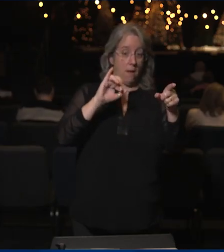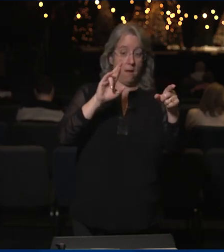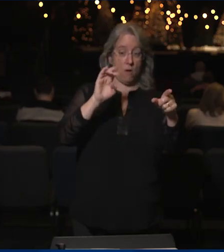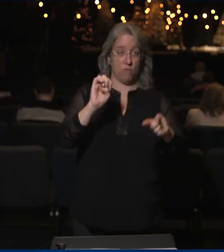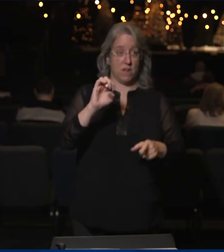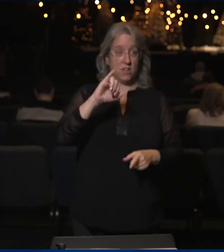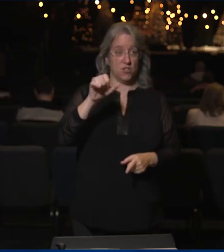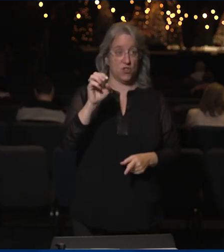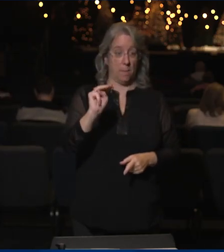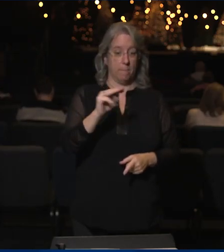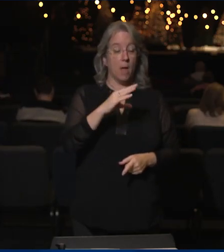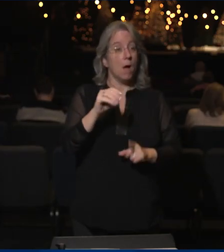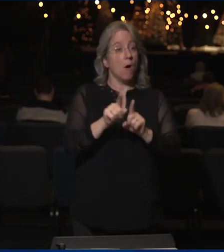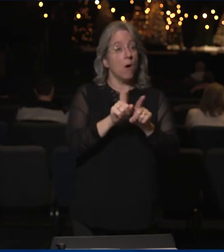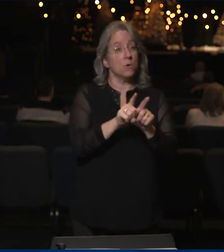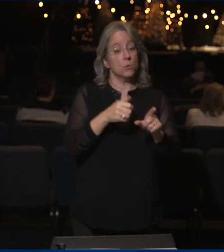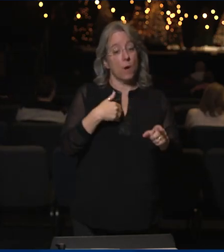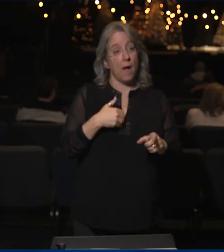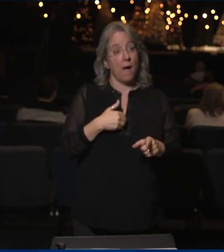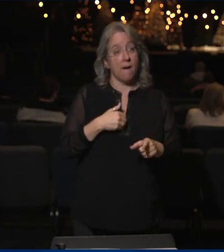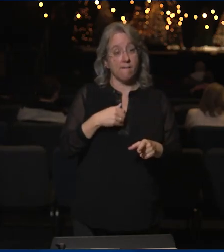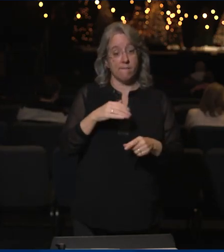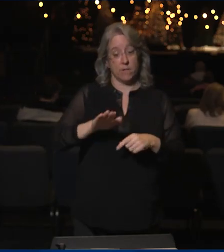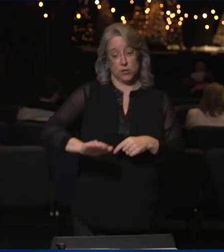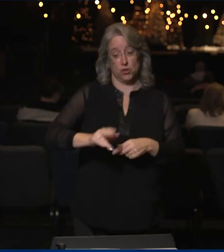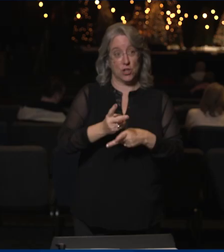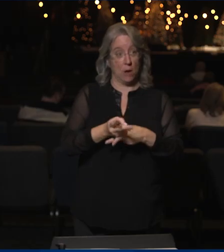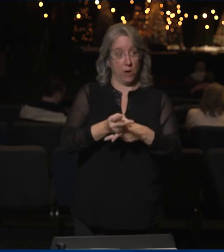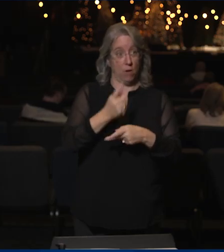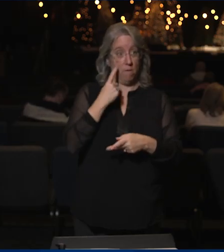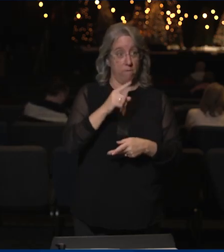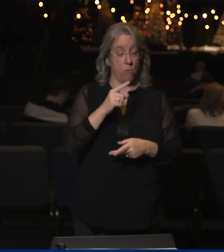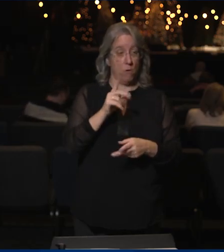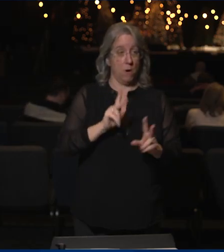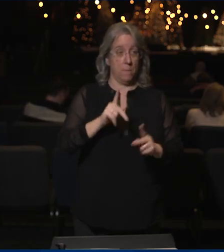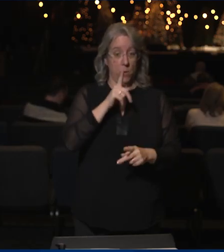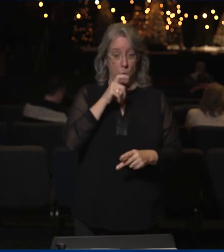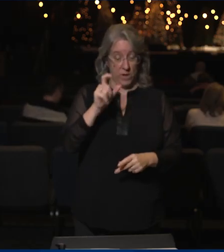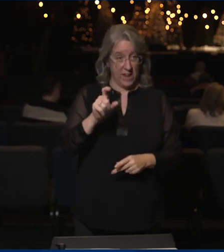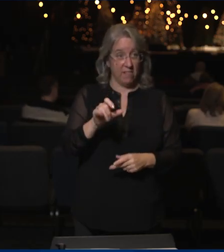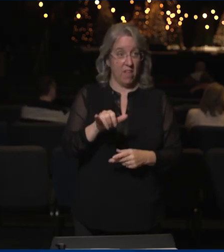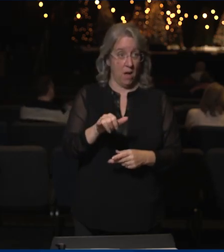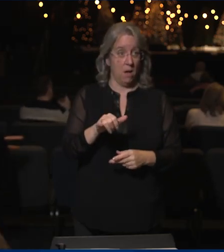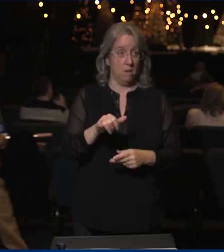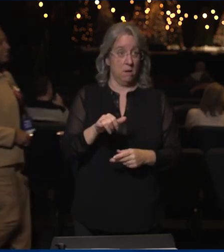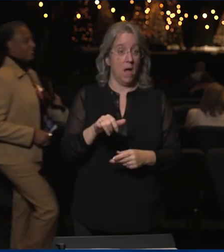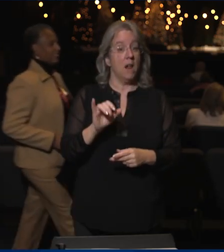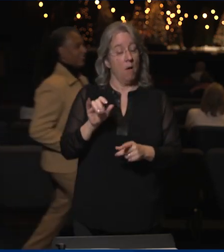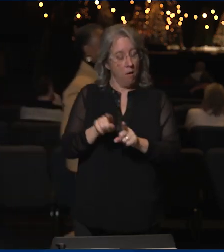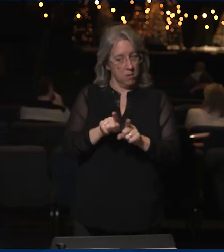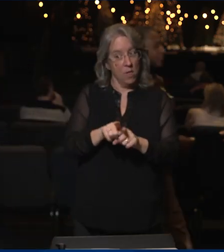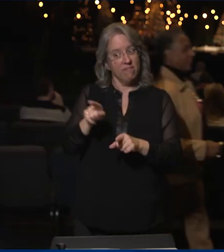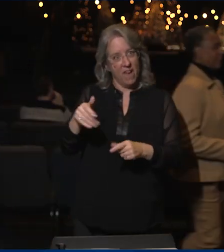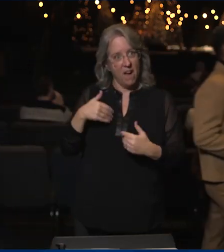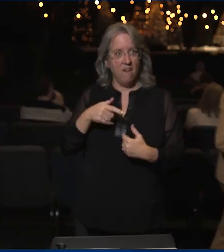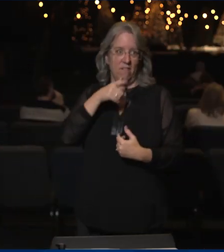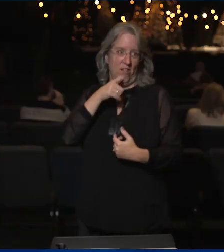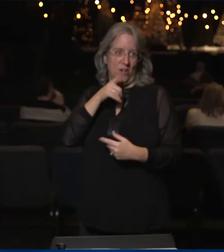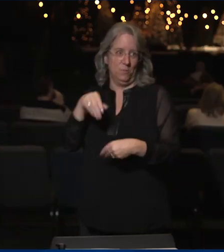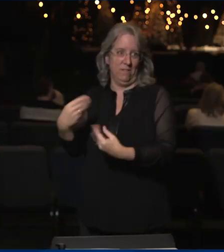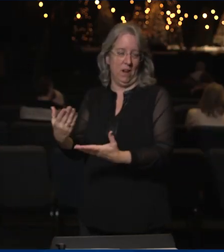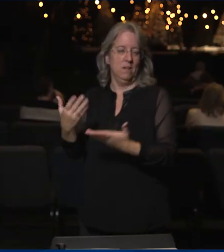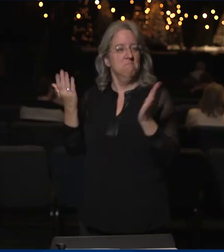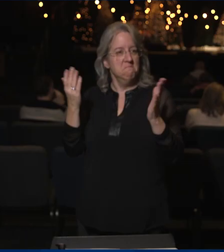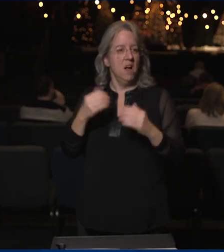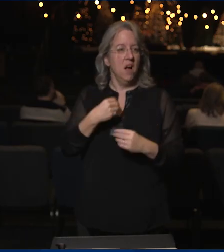we have childcare for those of you who have children that may need some childcare. And they also have lunch provided. So if that's something